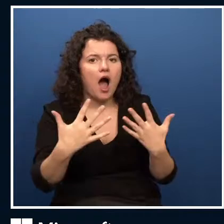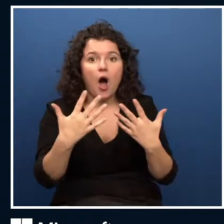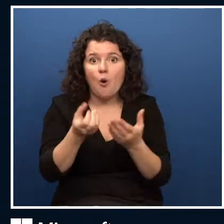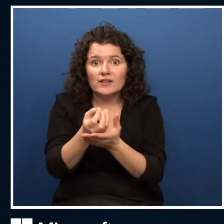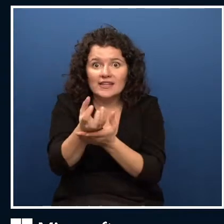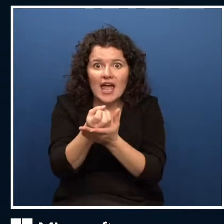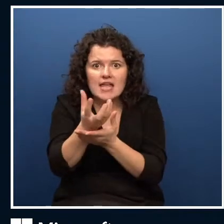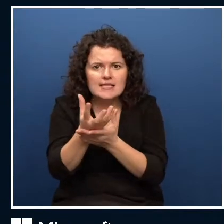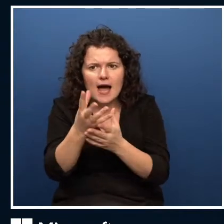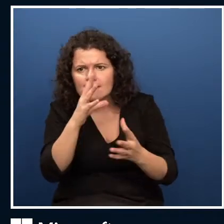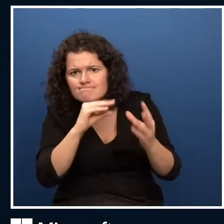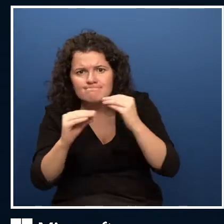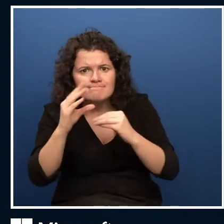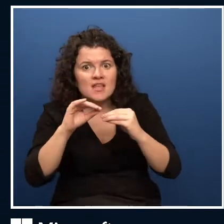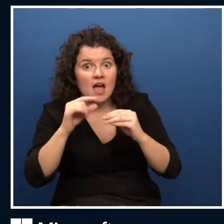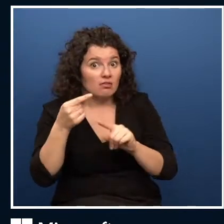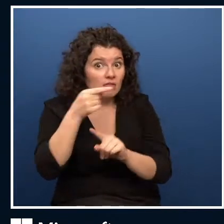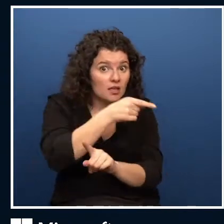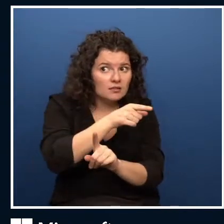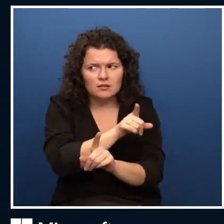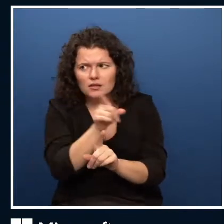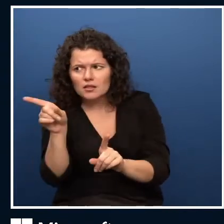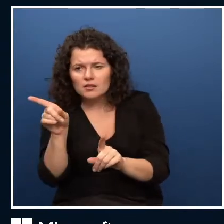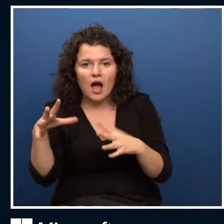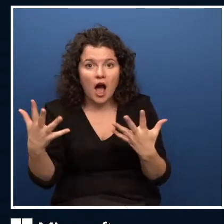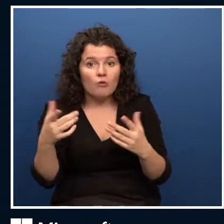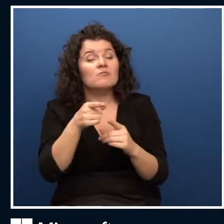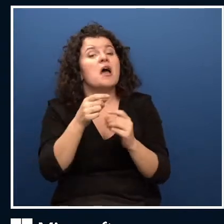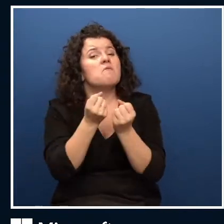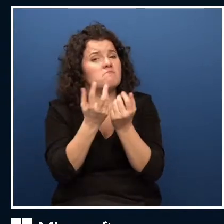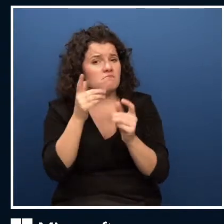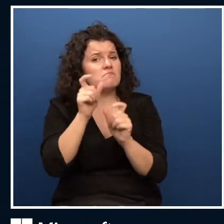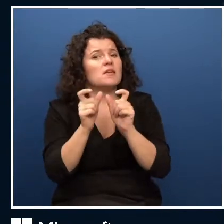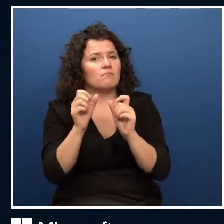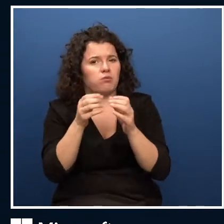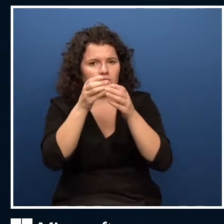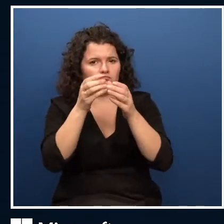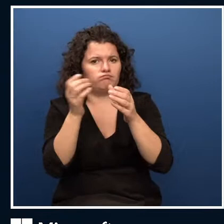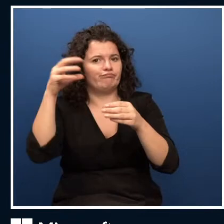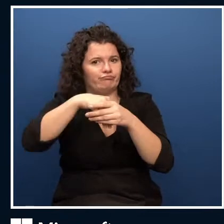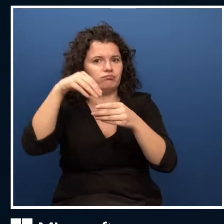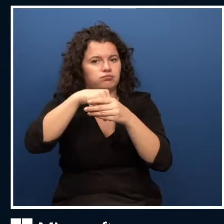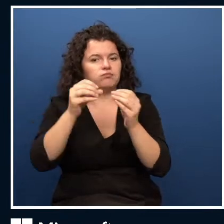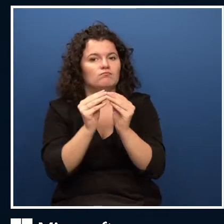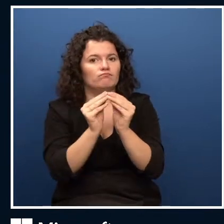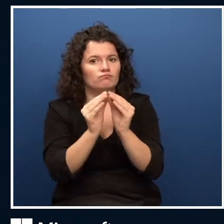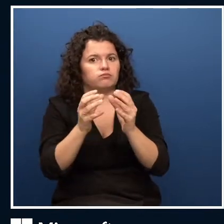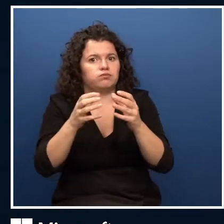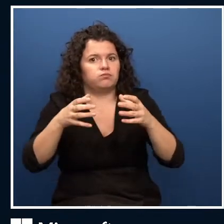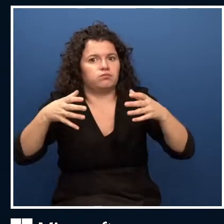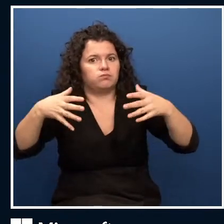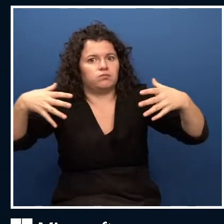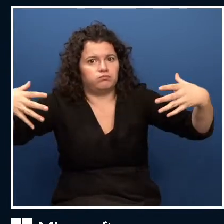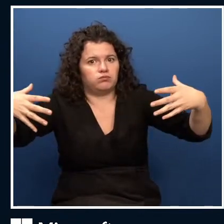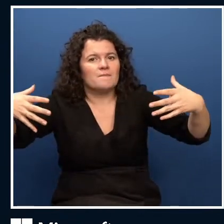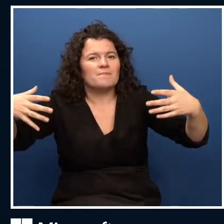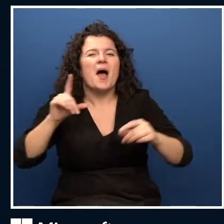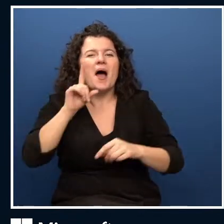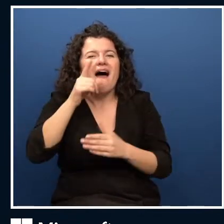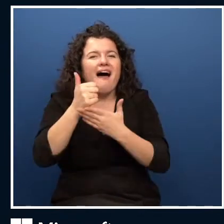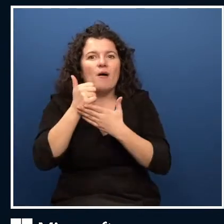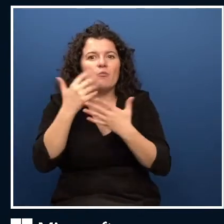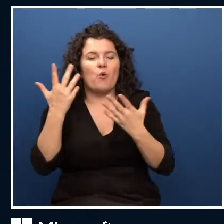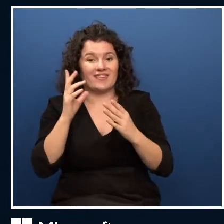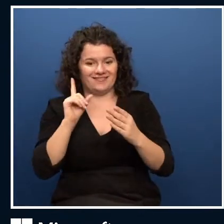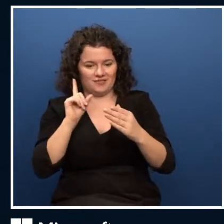want a community to grow. So Kaggle as a platform gives you the entry point to the world where data scientists